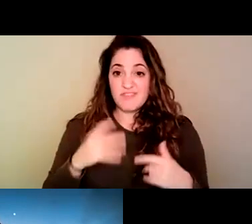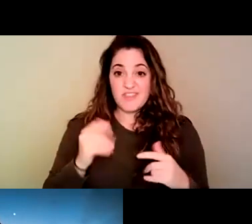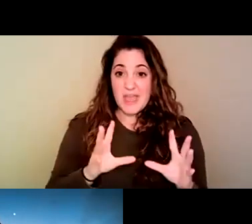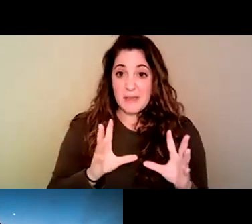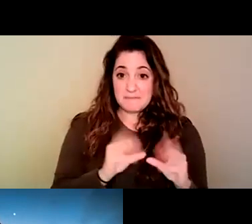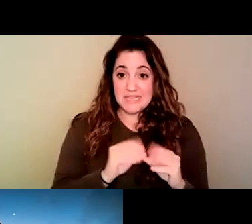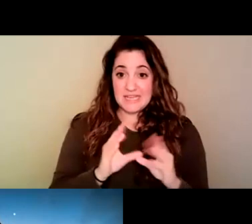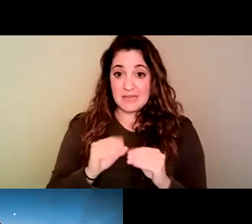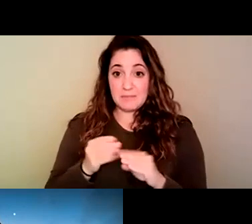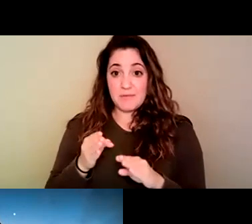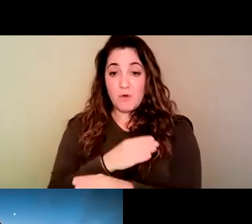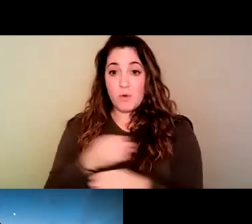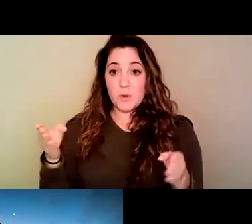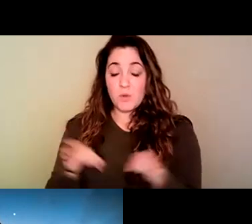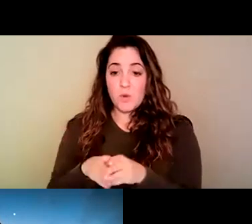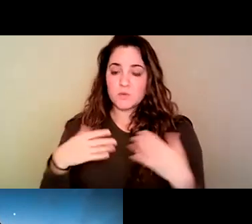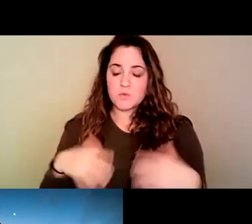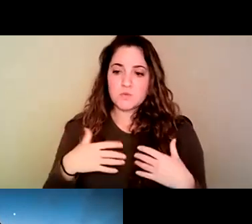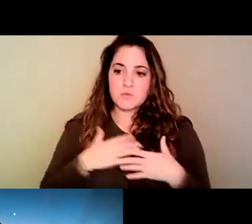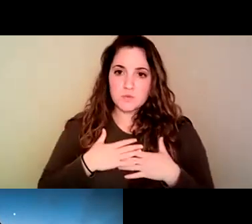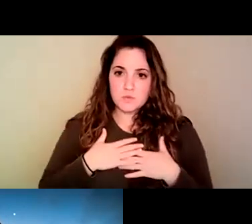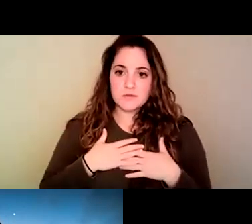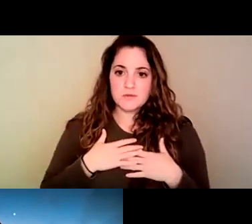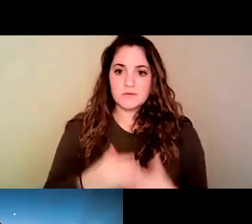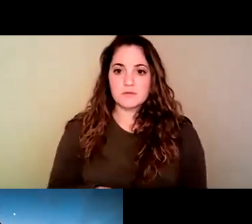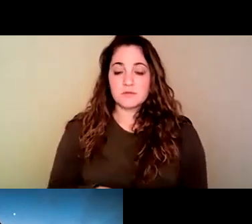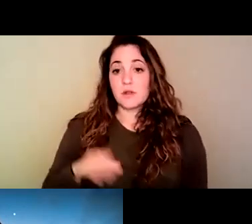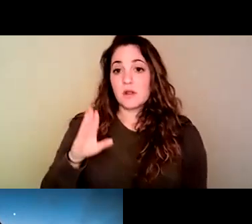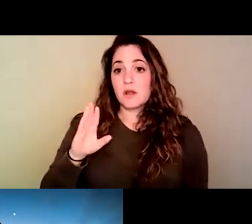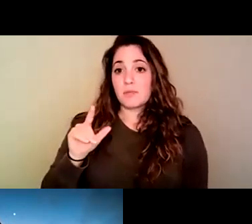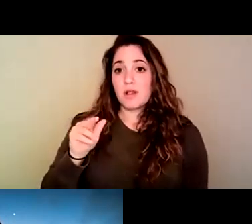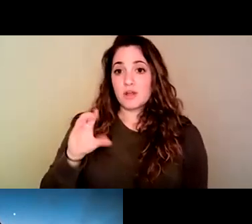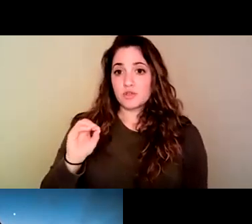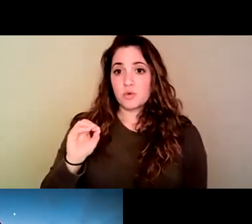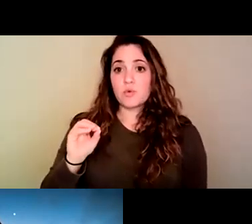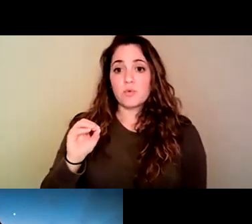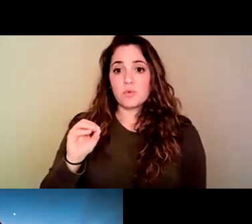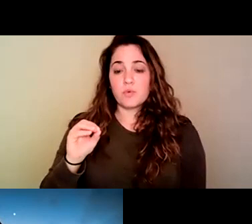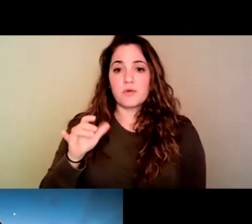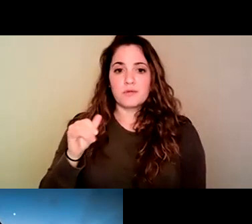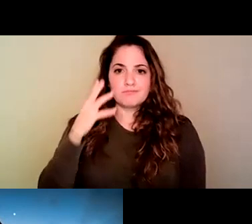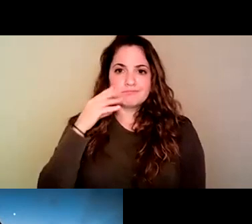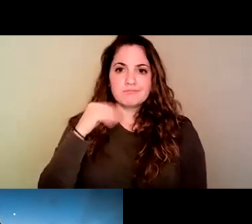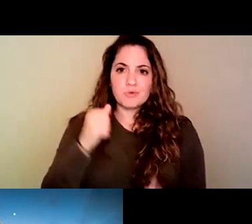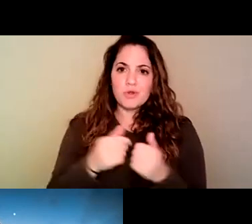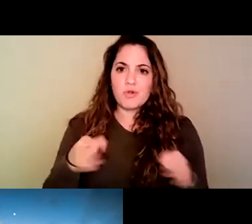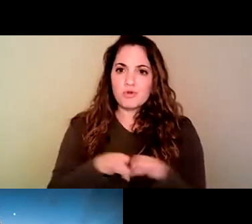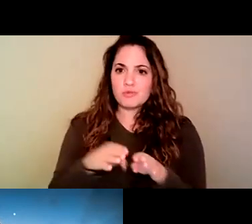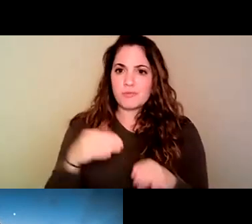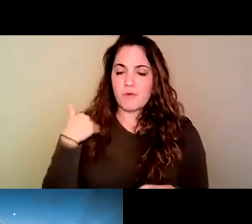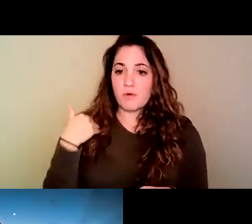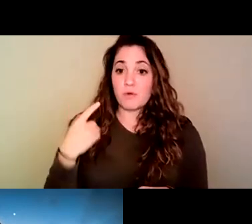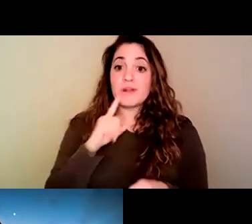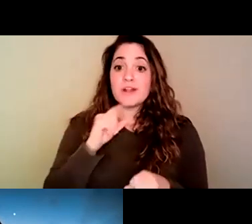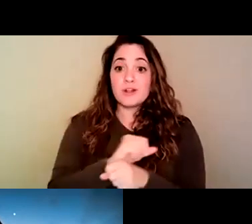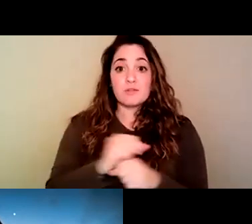of meetings leading up to that closure. Now, Bellagio has had some experience with closures already. We literally